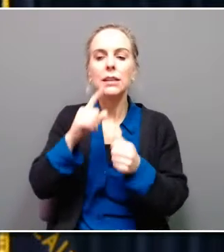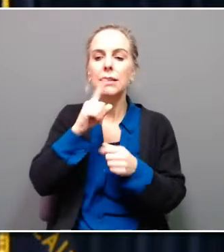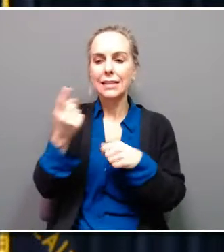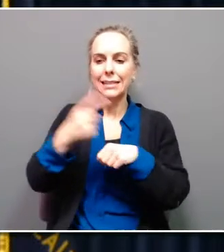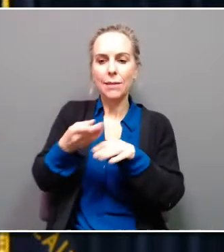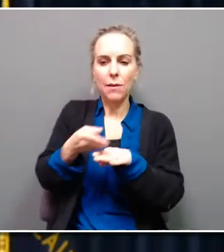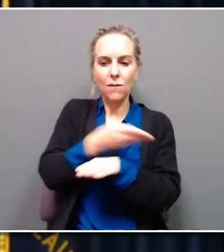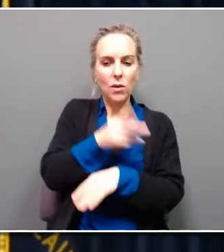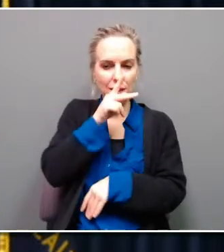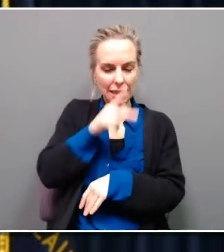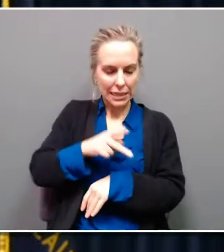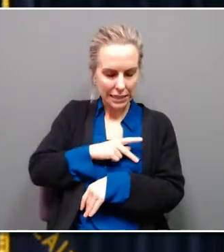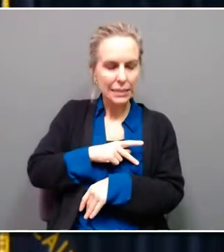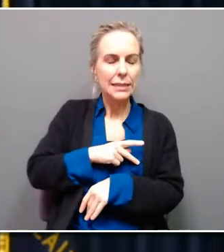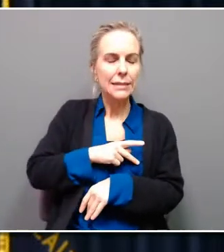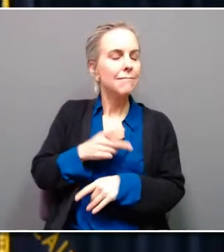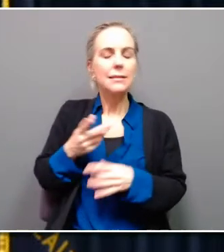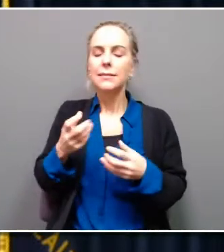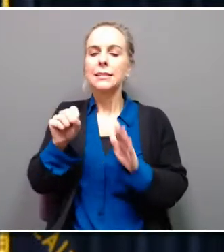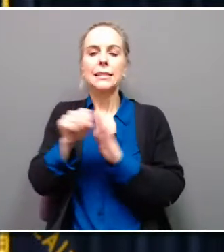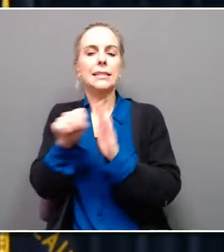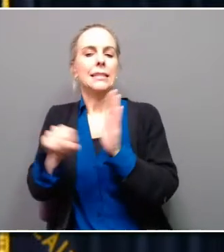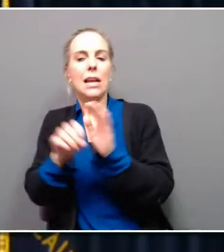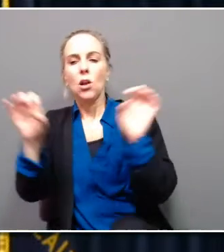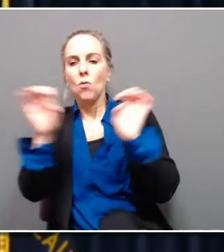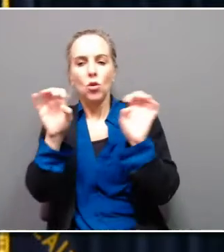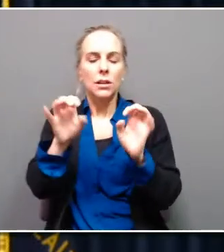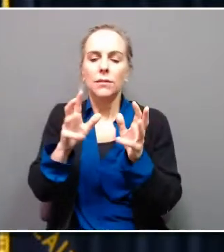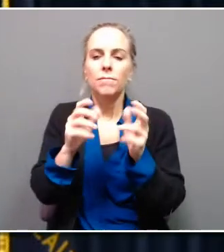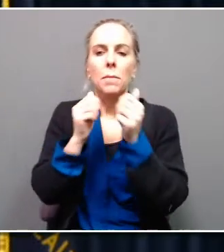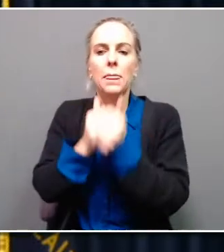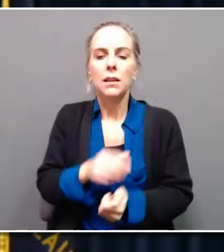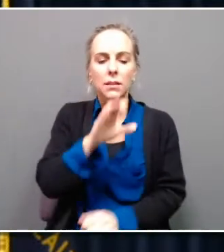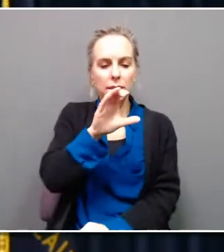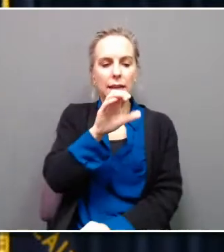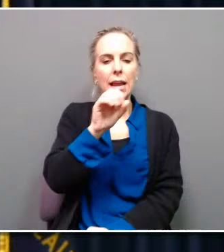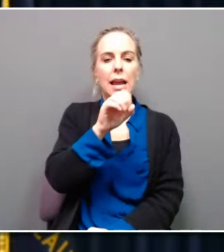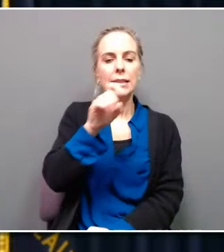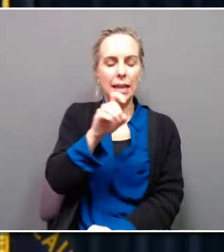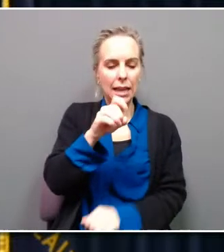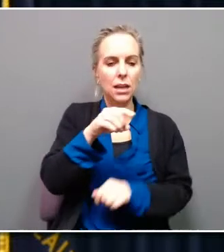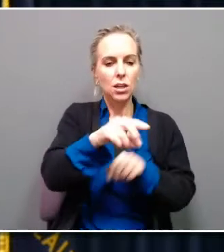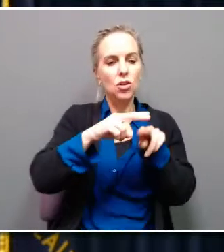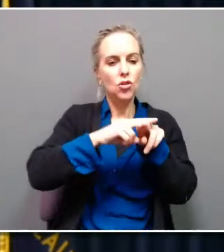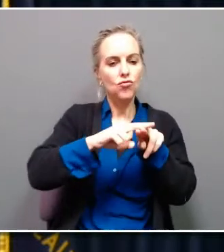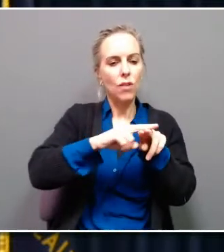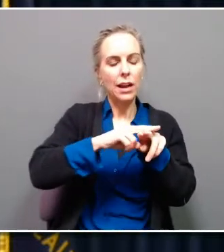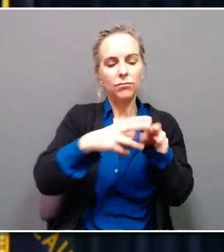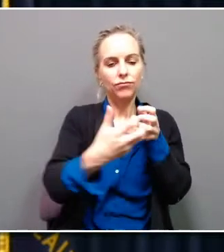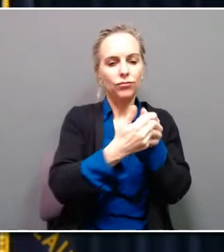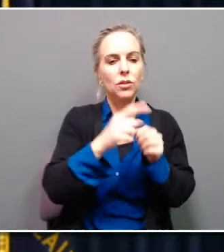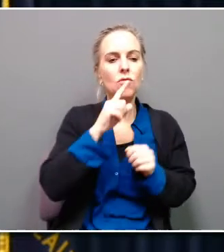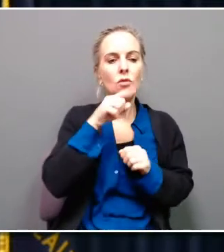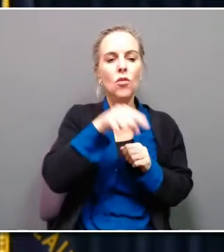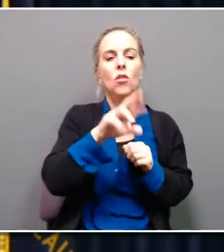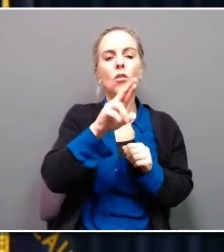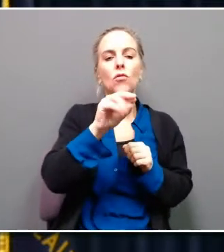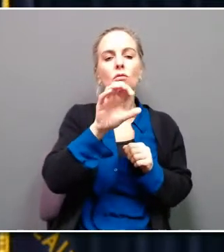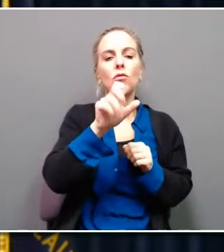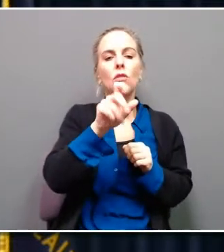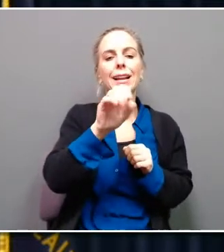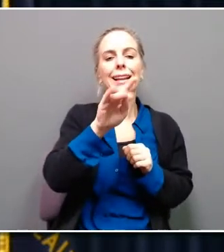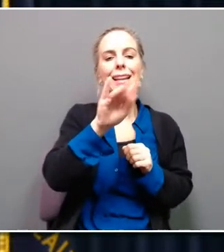that I had to declare a state of emergency following a CSX train derailment in Rockcastle County. This allowed the state to